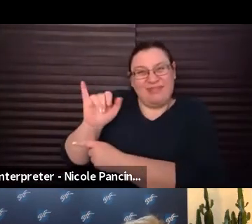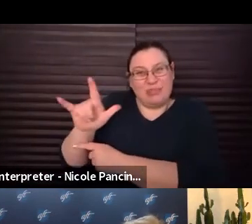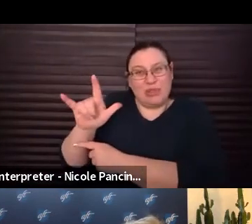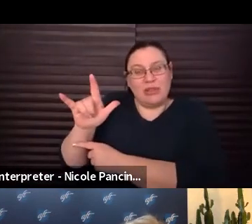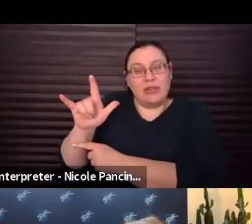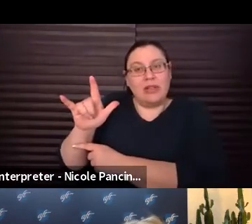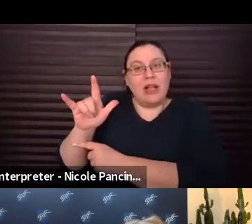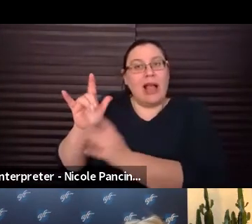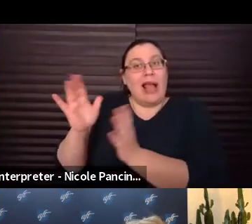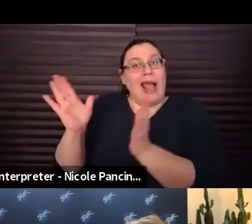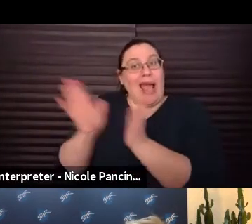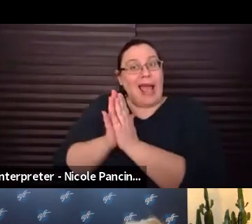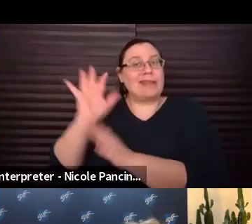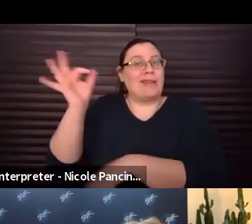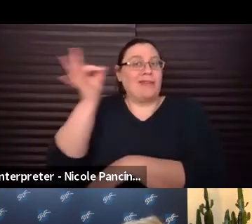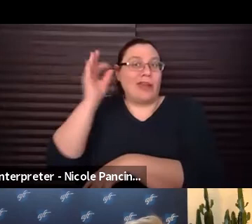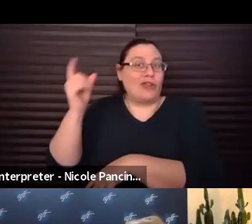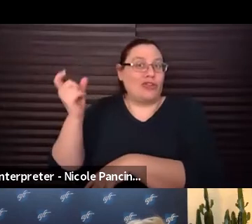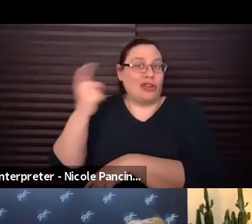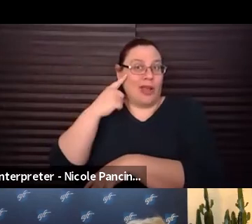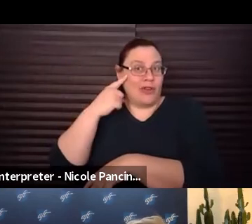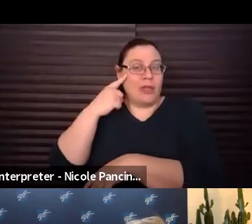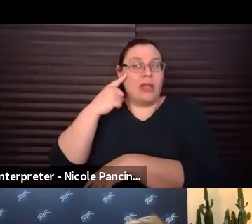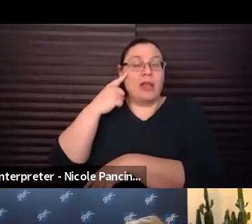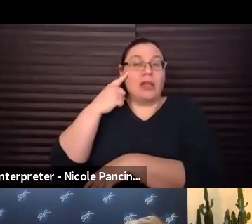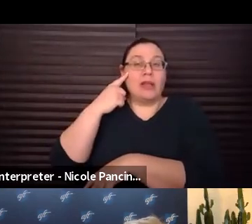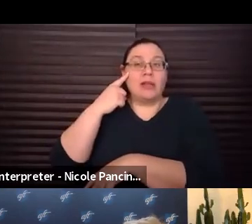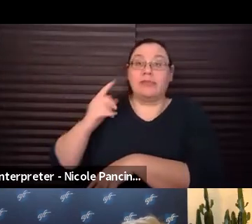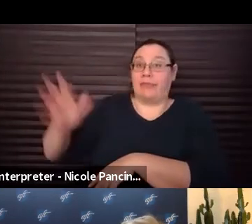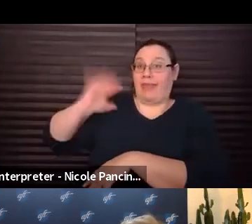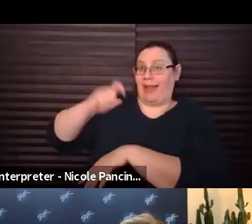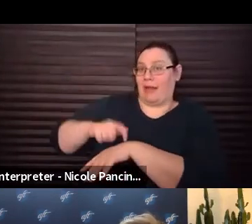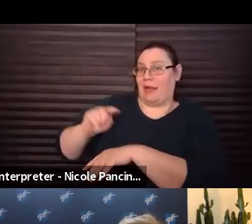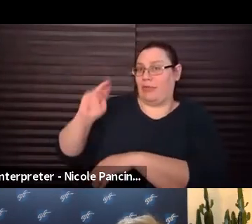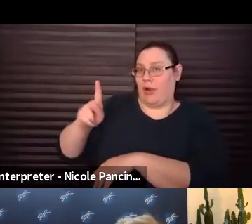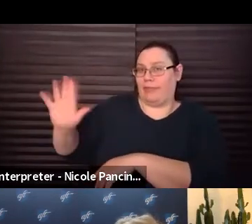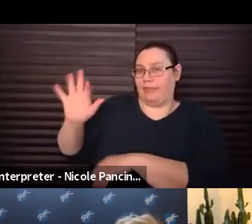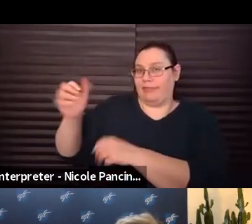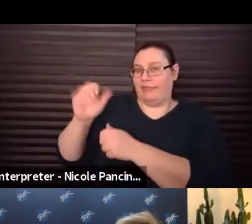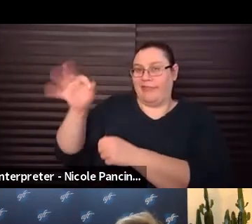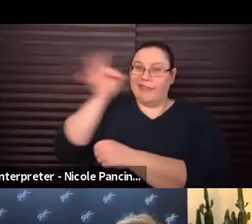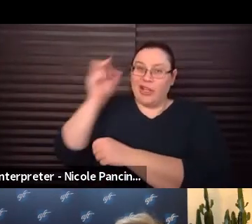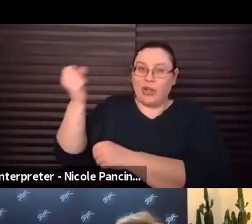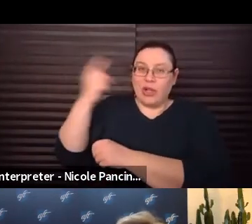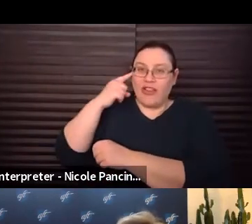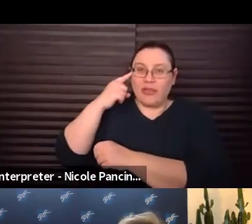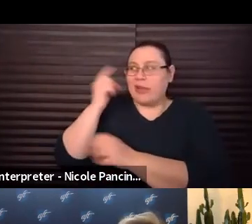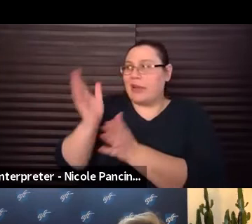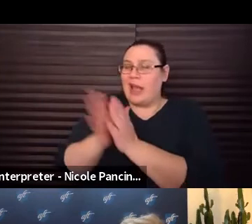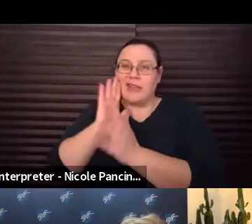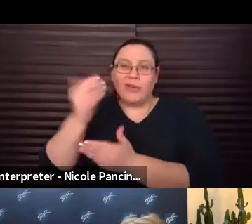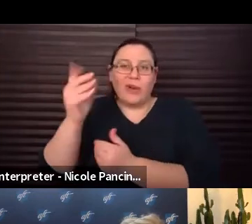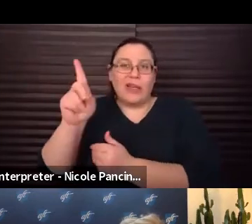asking the federal government, the then Trump federal government, for things like the data on